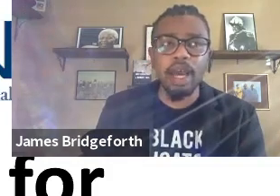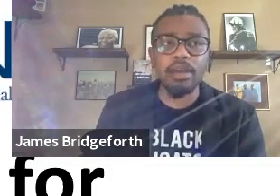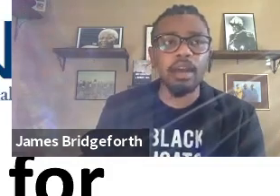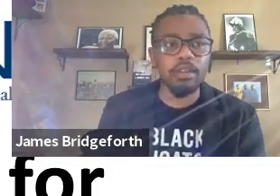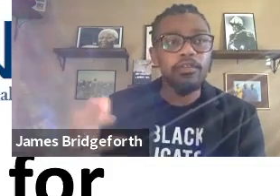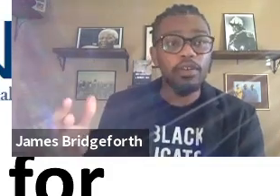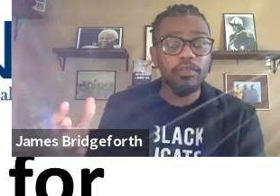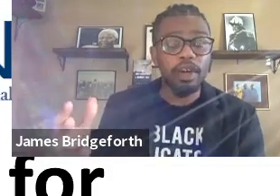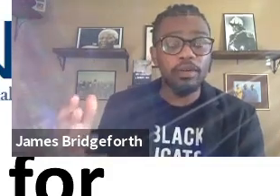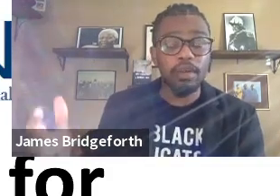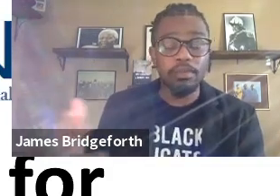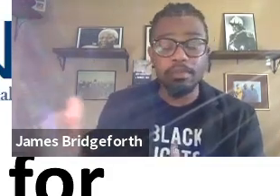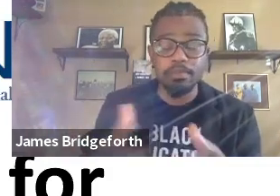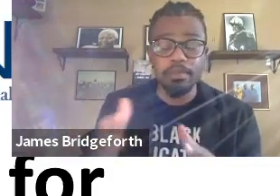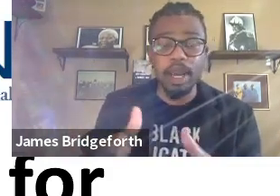sometimes, or the whole focus of